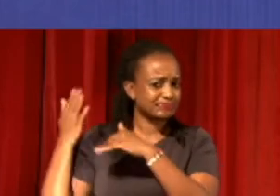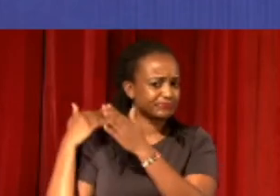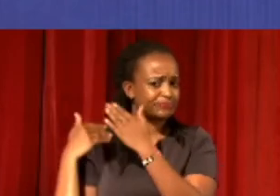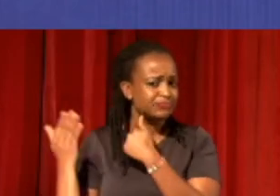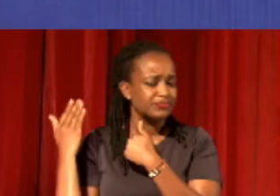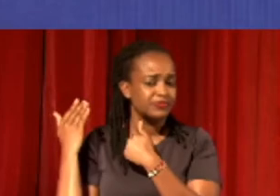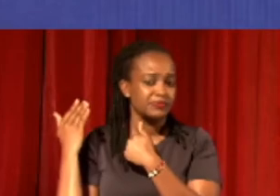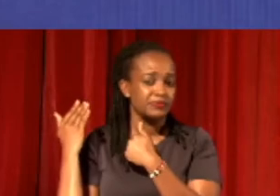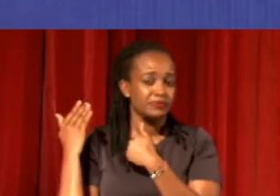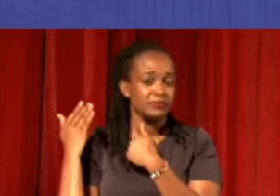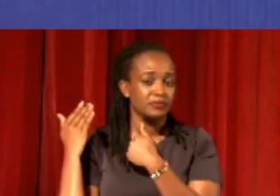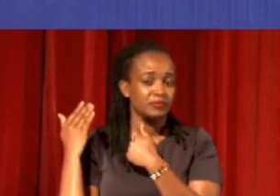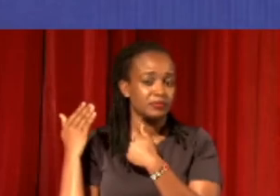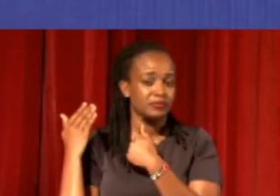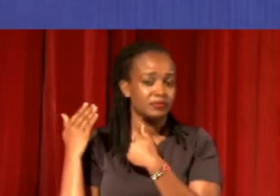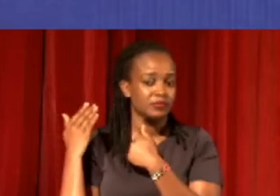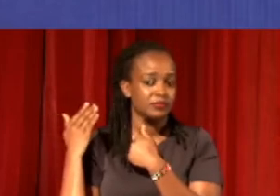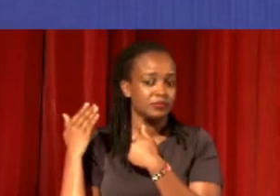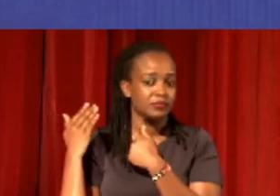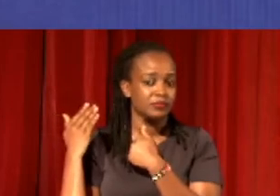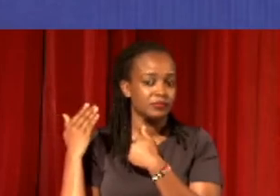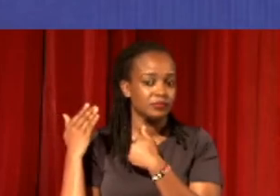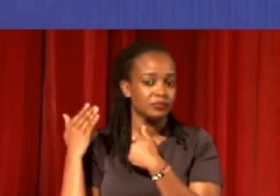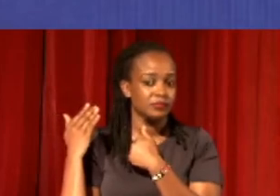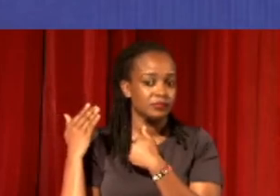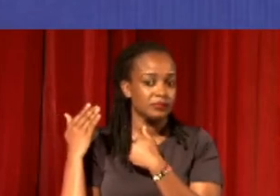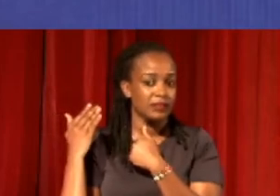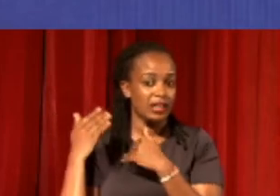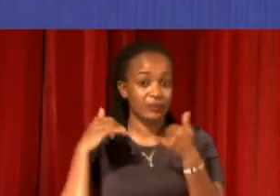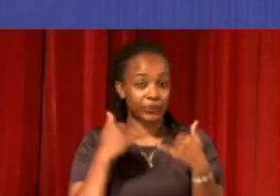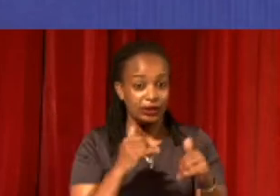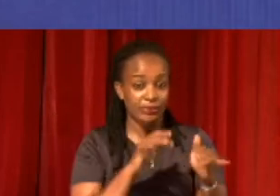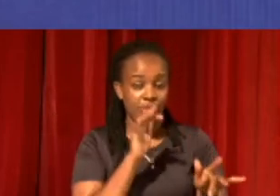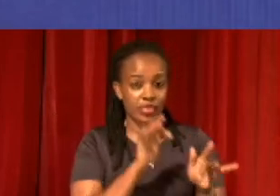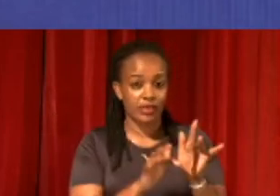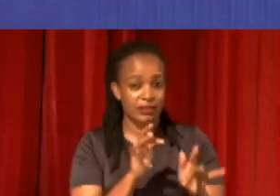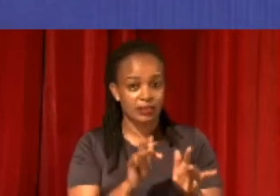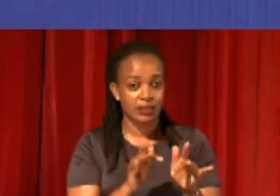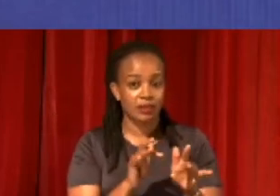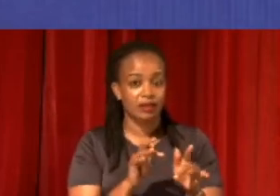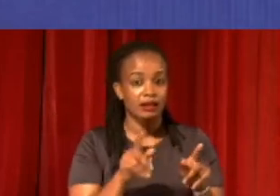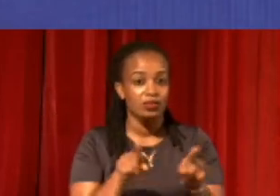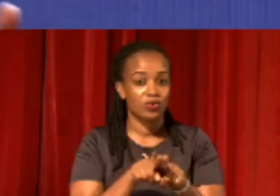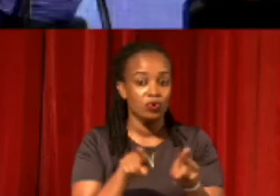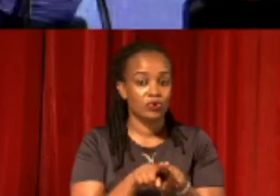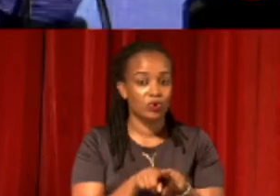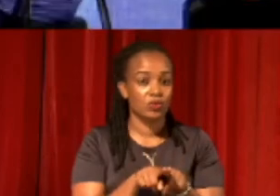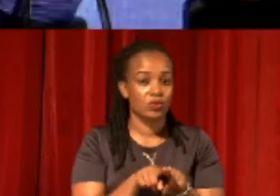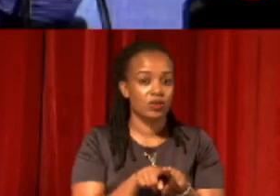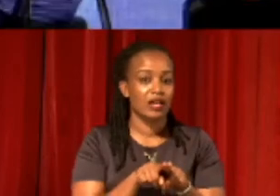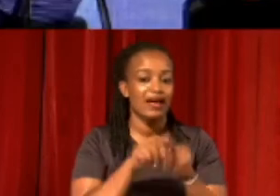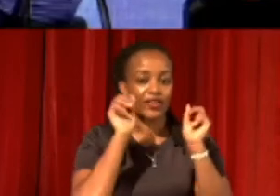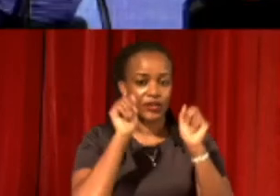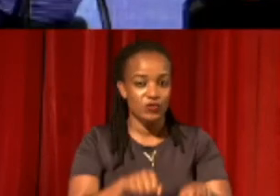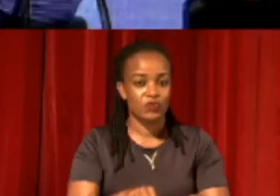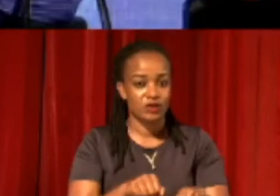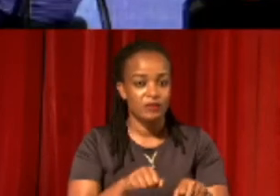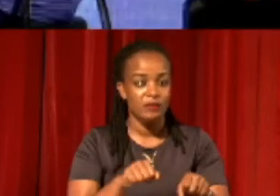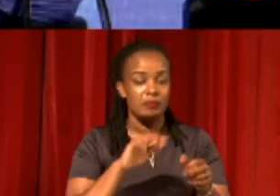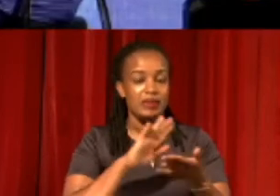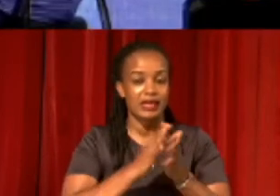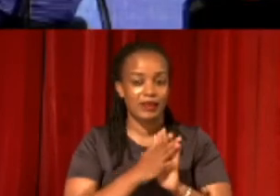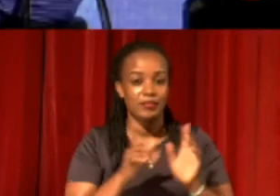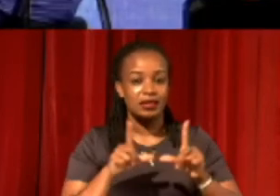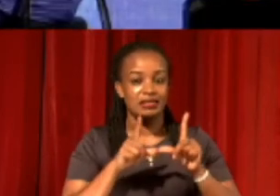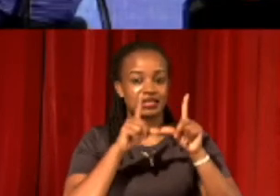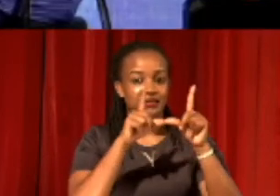used to play in the hotel industry. Oh, you play keys? I play keys. Okay. Graduated later after I could afford a saxophone.